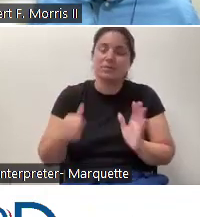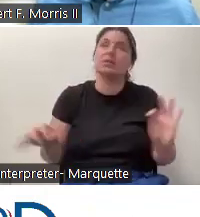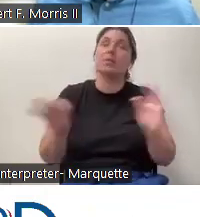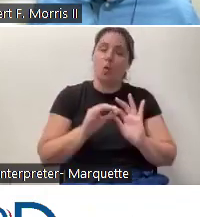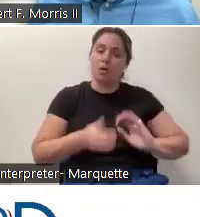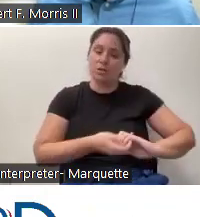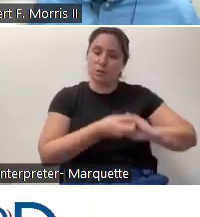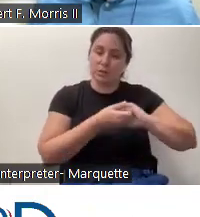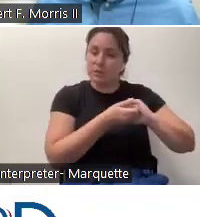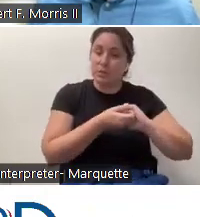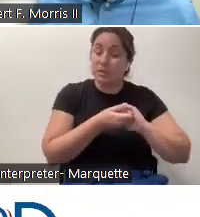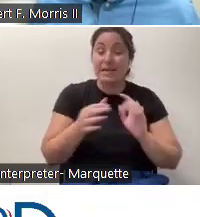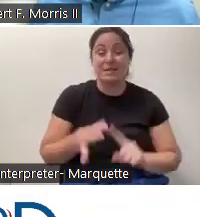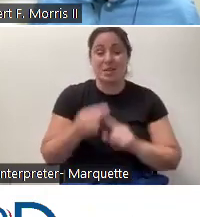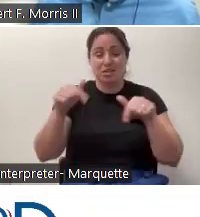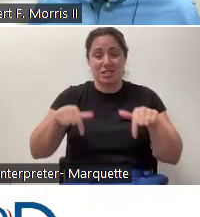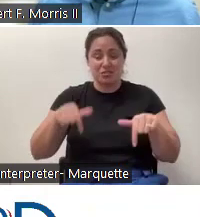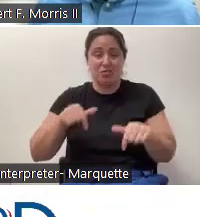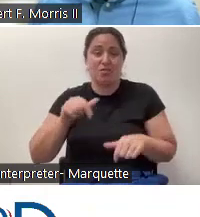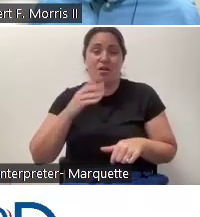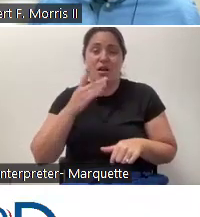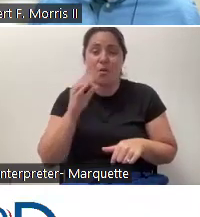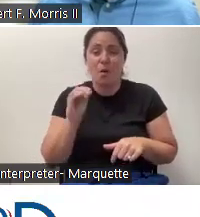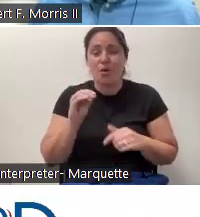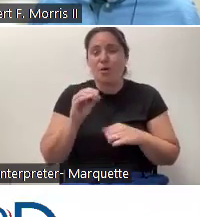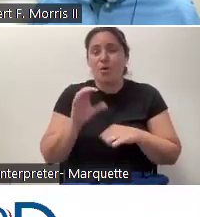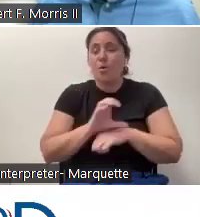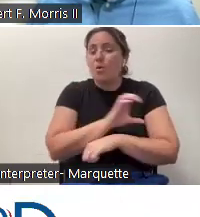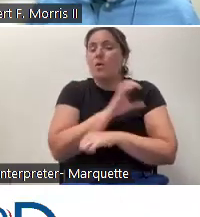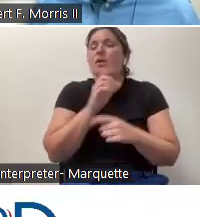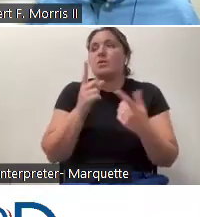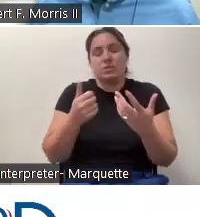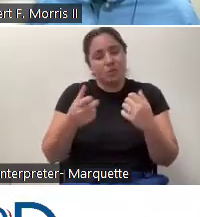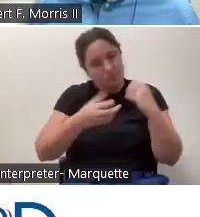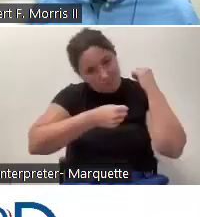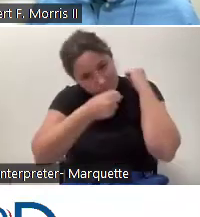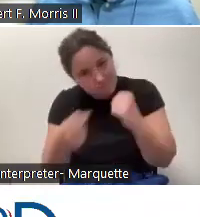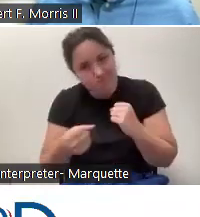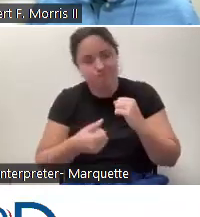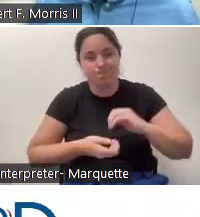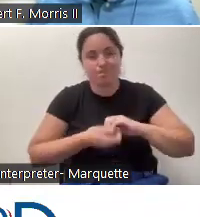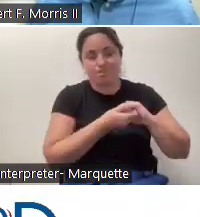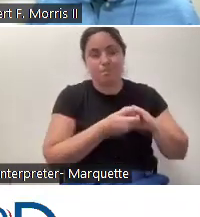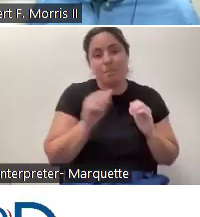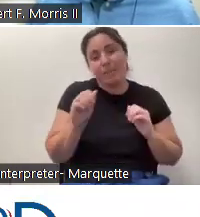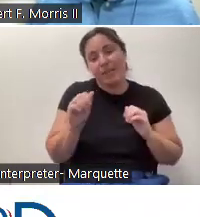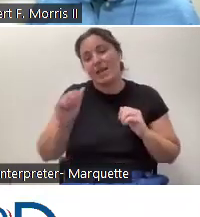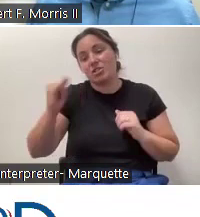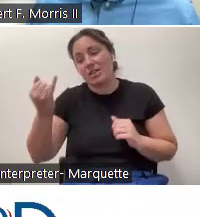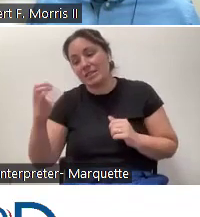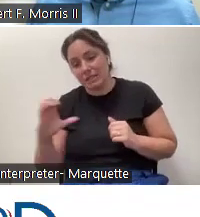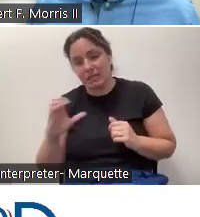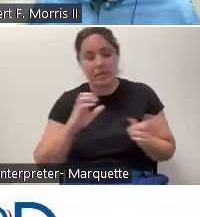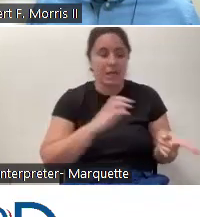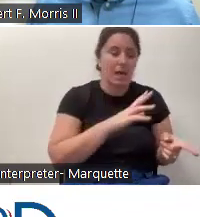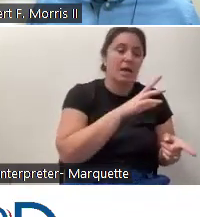that, especially in Colorado, we're really trying to strengthen that partnership between the AJCs and the Division of